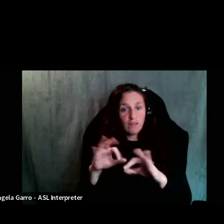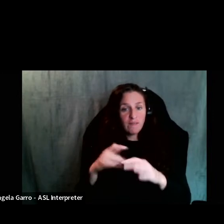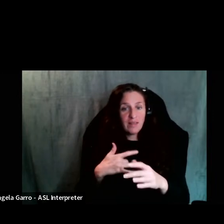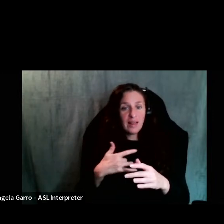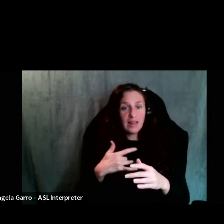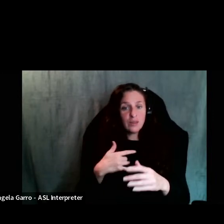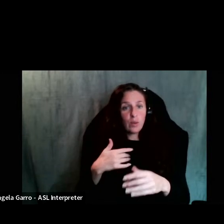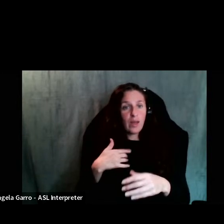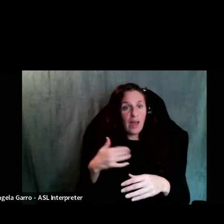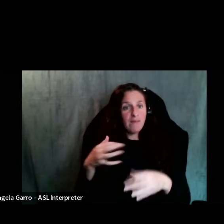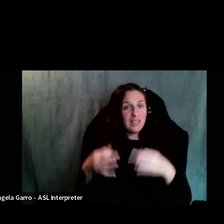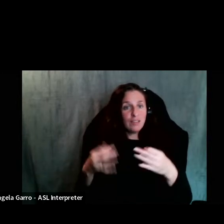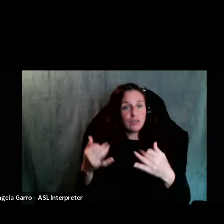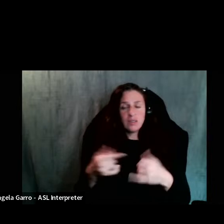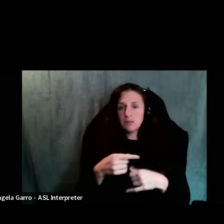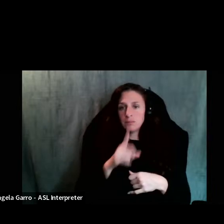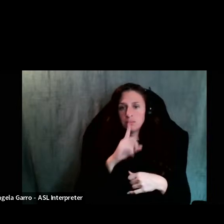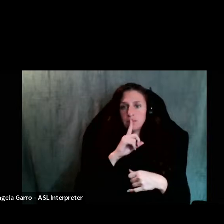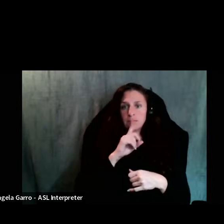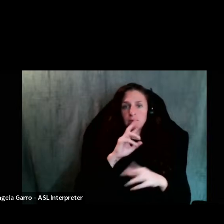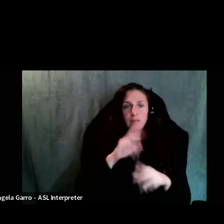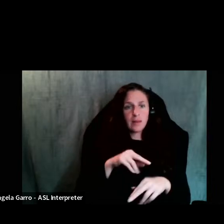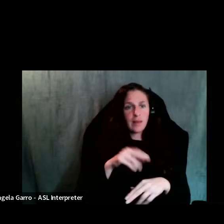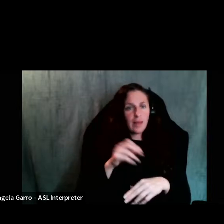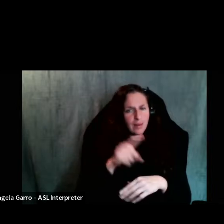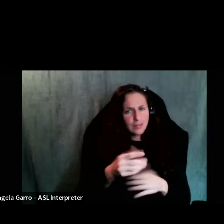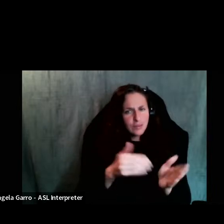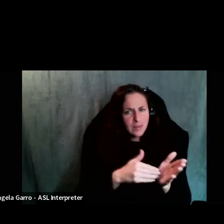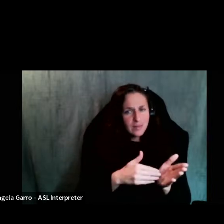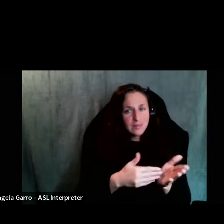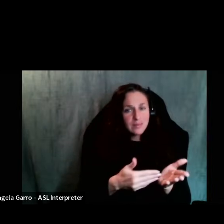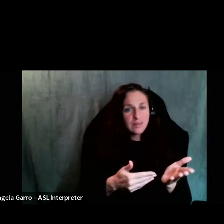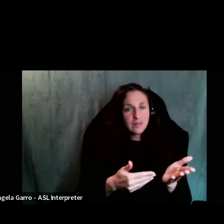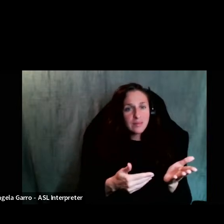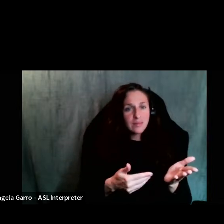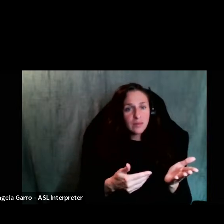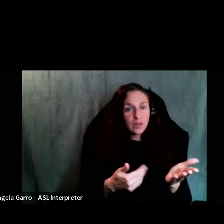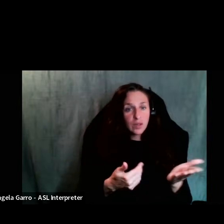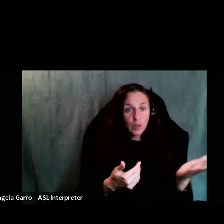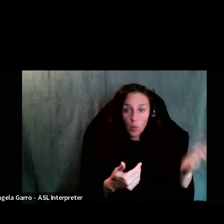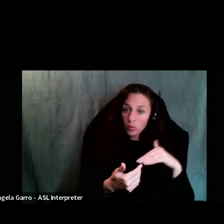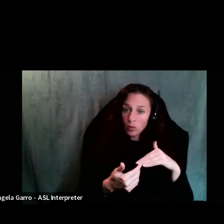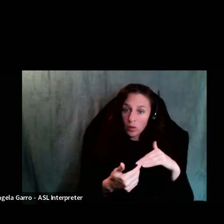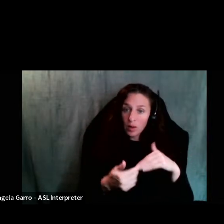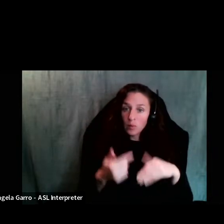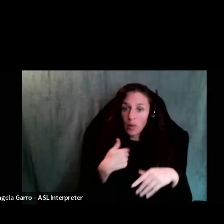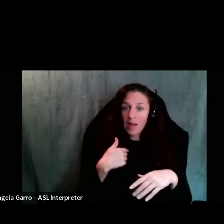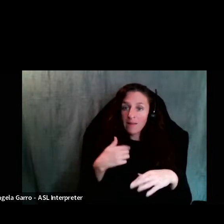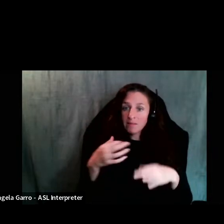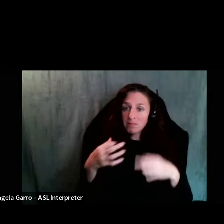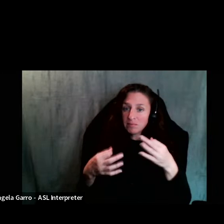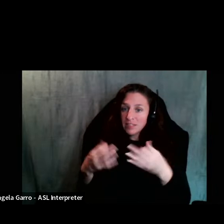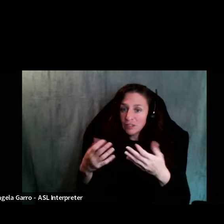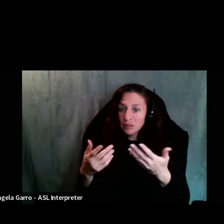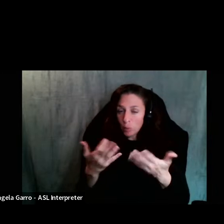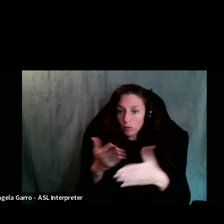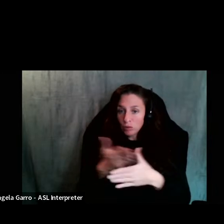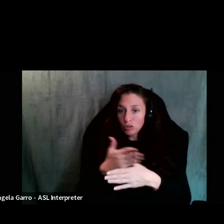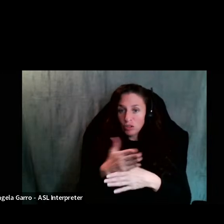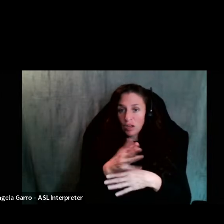She didn't respond. I asked her again, do you want to come? We have a hearing. Do you want to come and share your